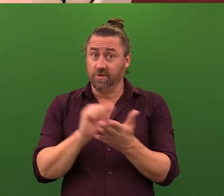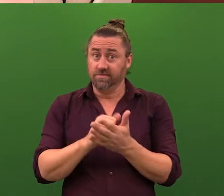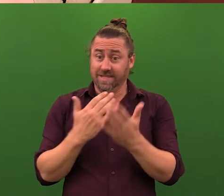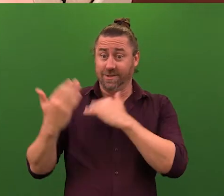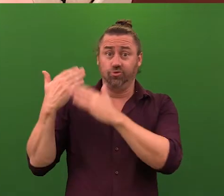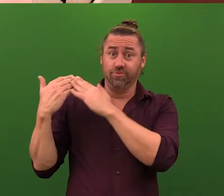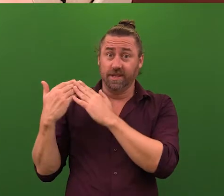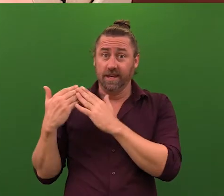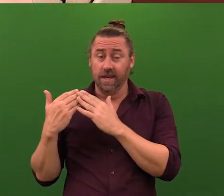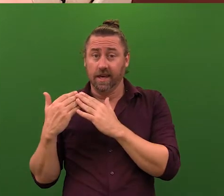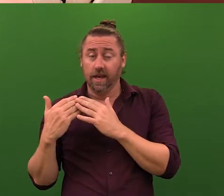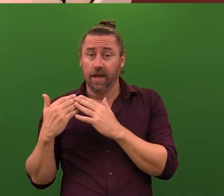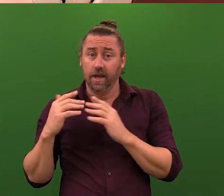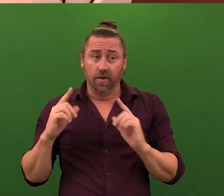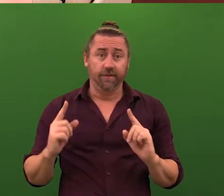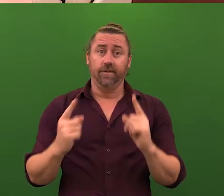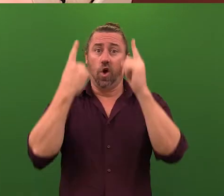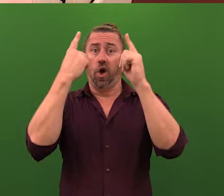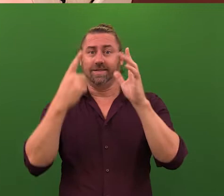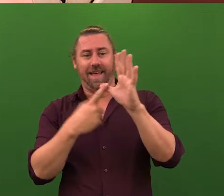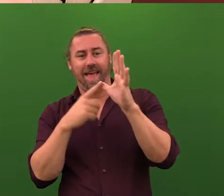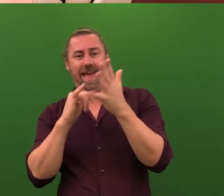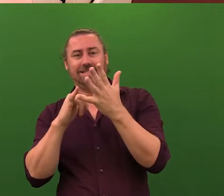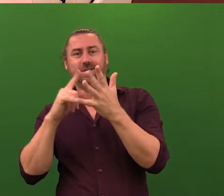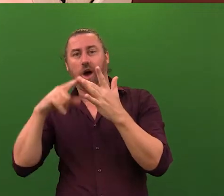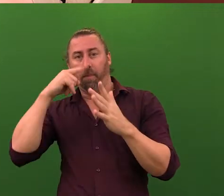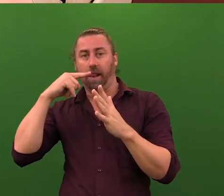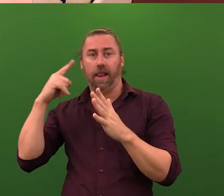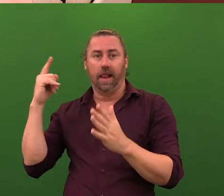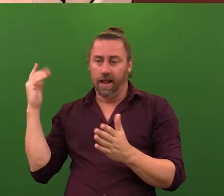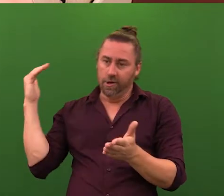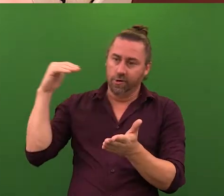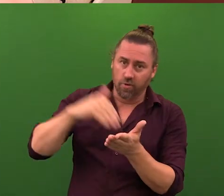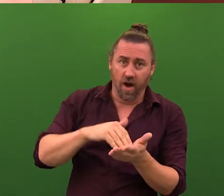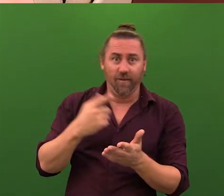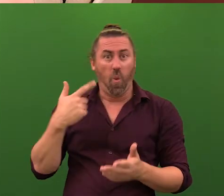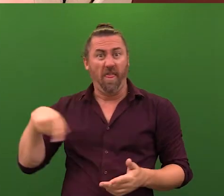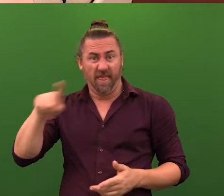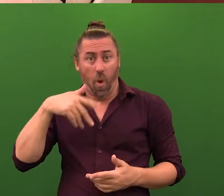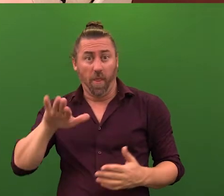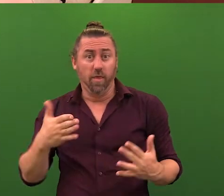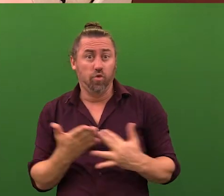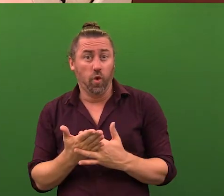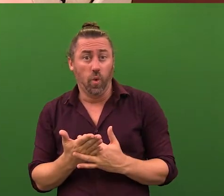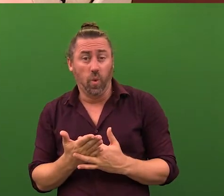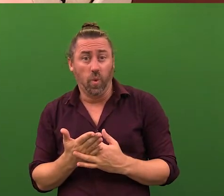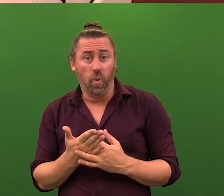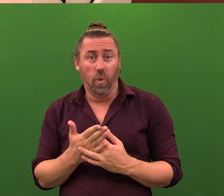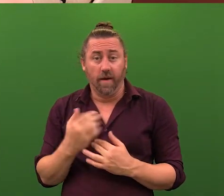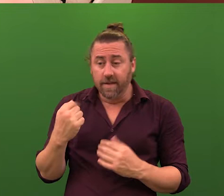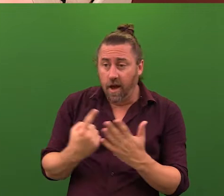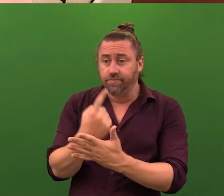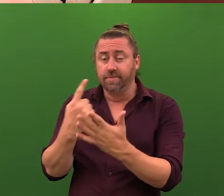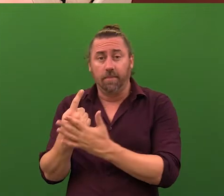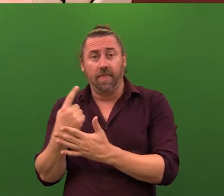history. What the first Australian South Sea Islanders had to go through, and then I